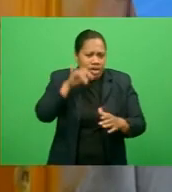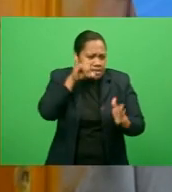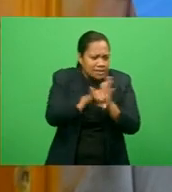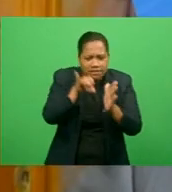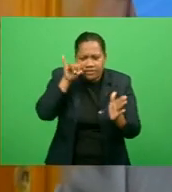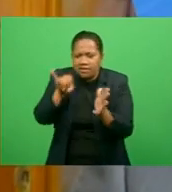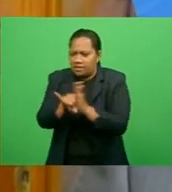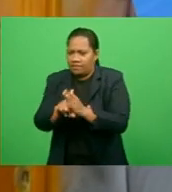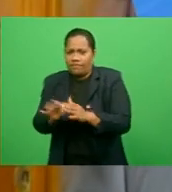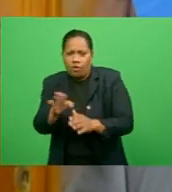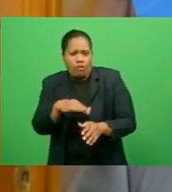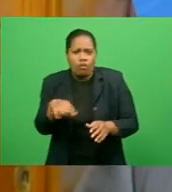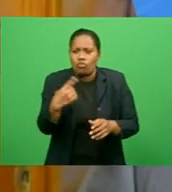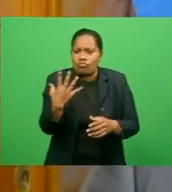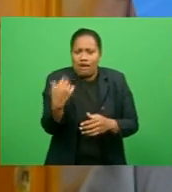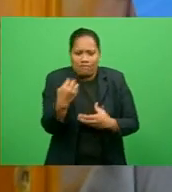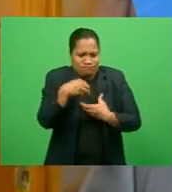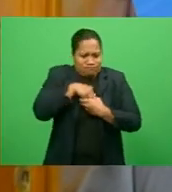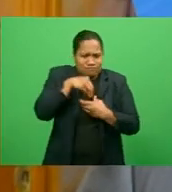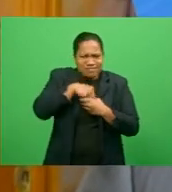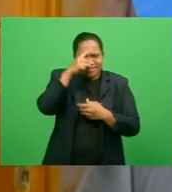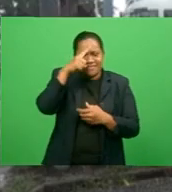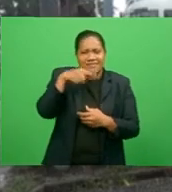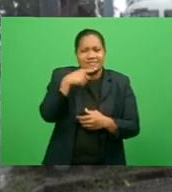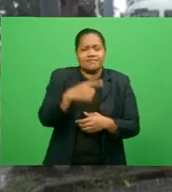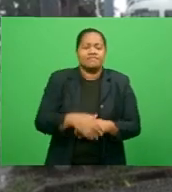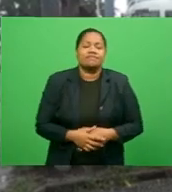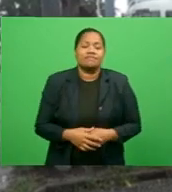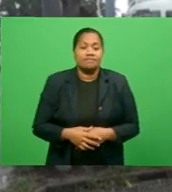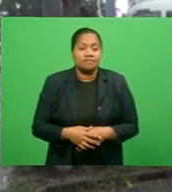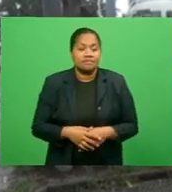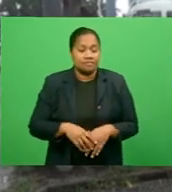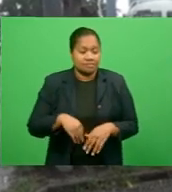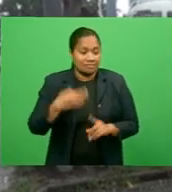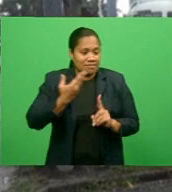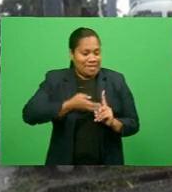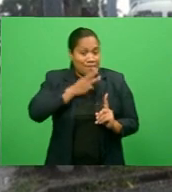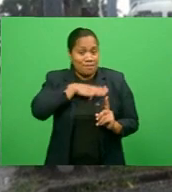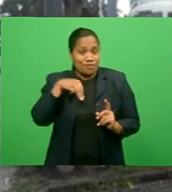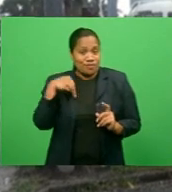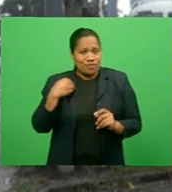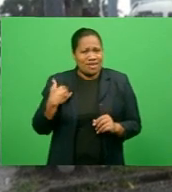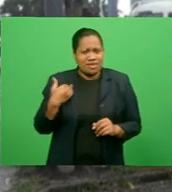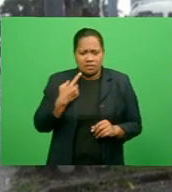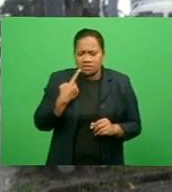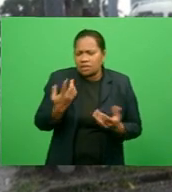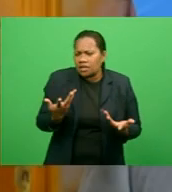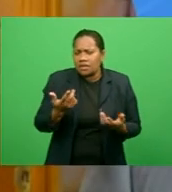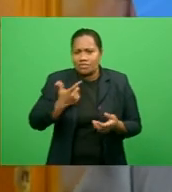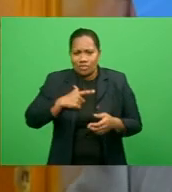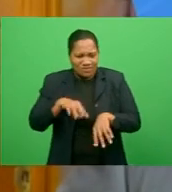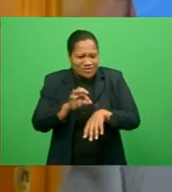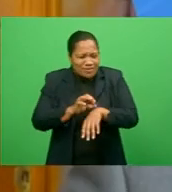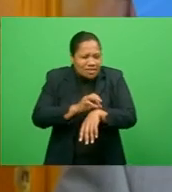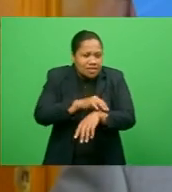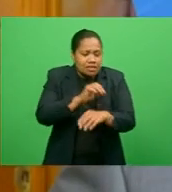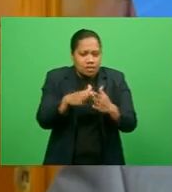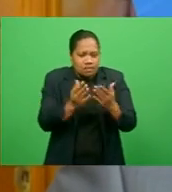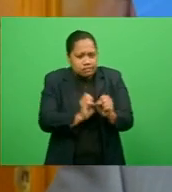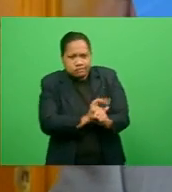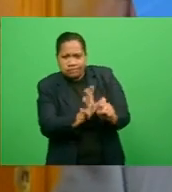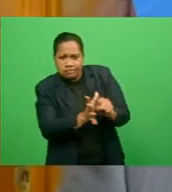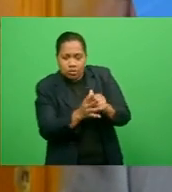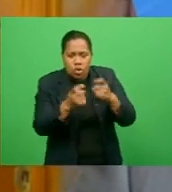case. We've actually evolved as a Ministry of Health, how the measles epidemic and also COVID-19 has now shown the